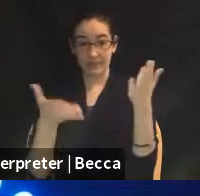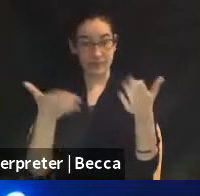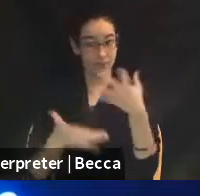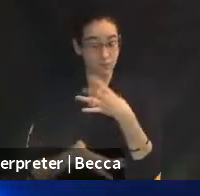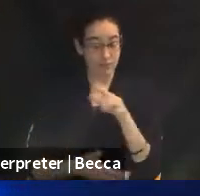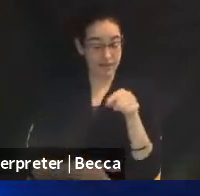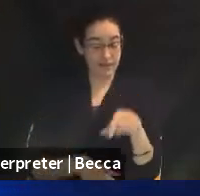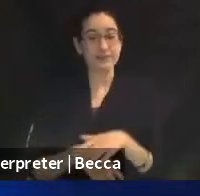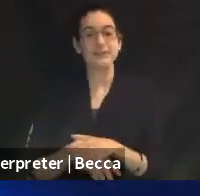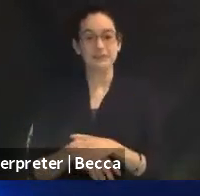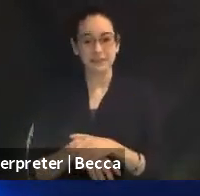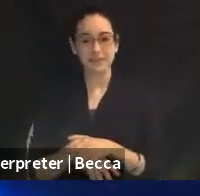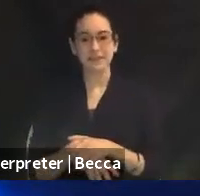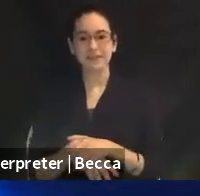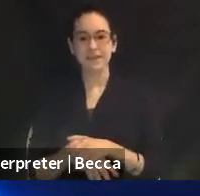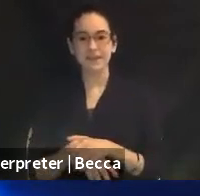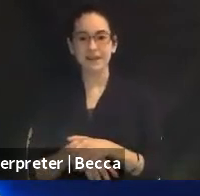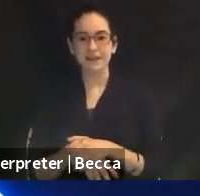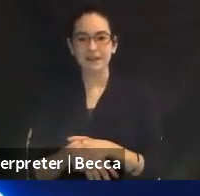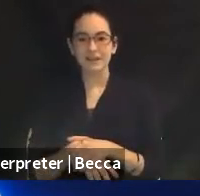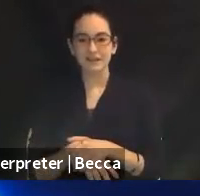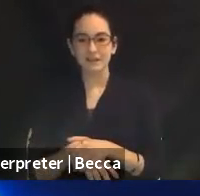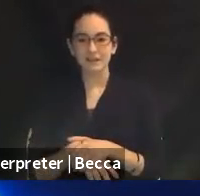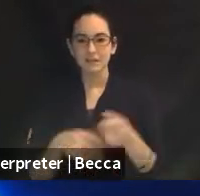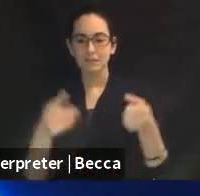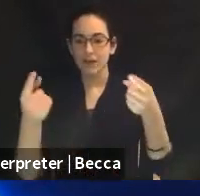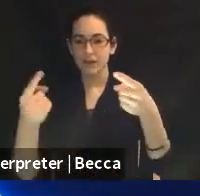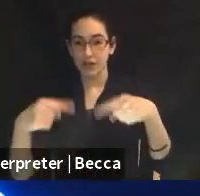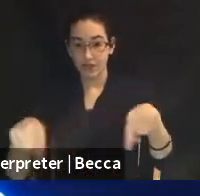and say, you got issues.